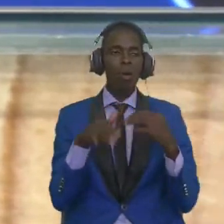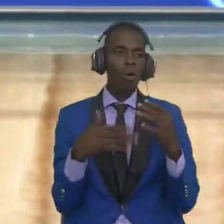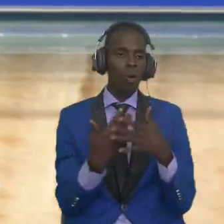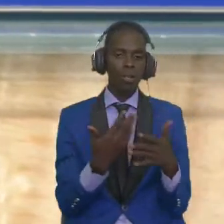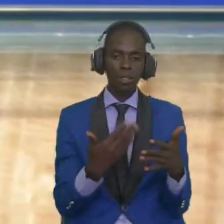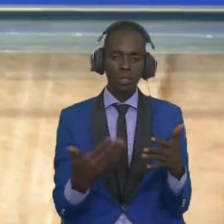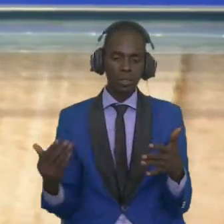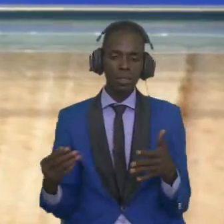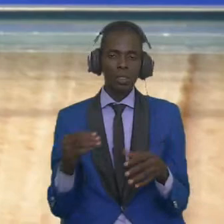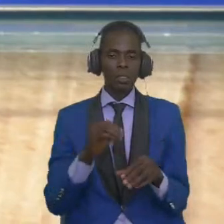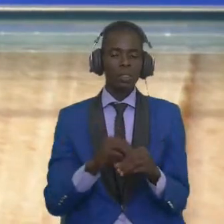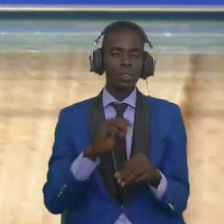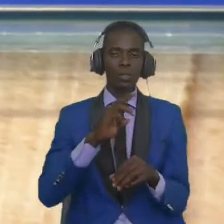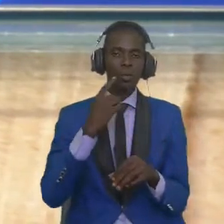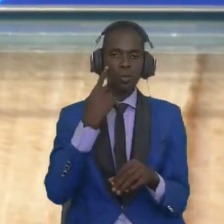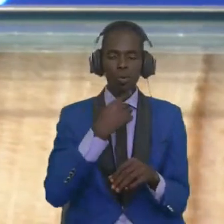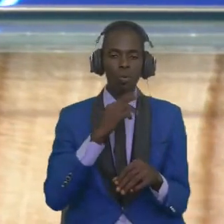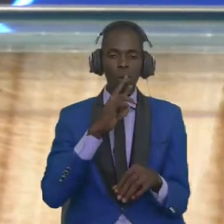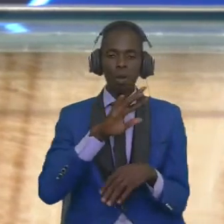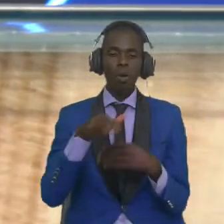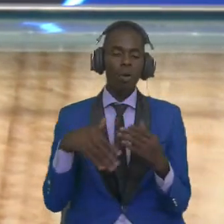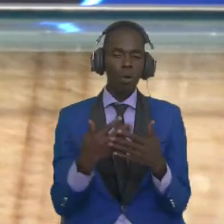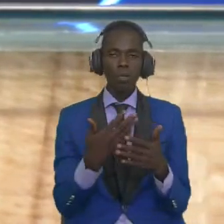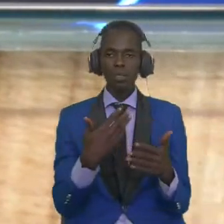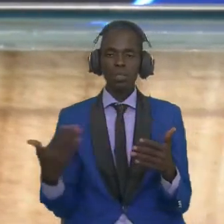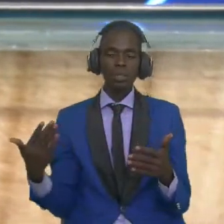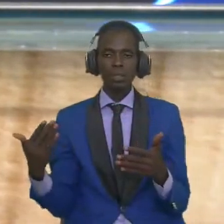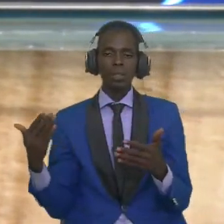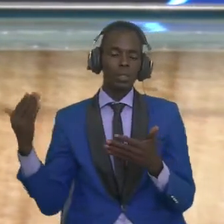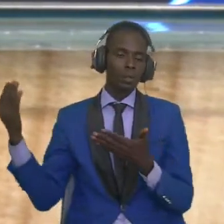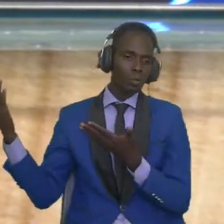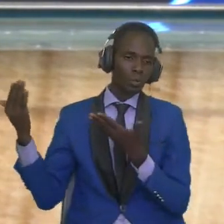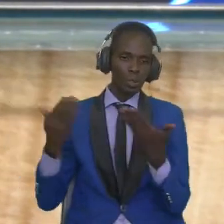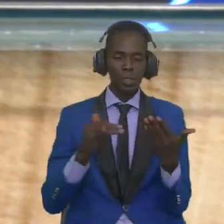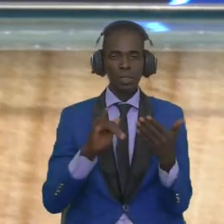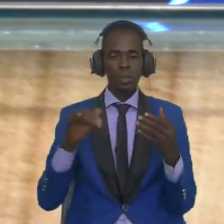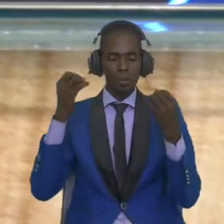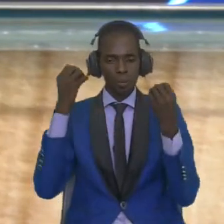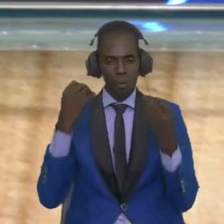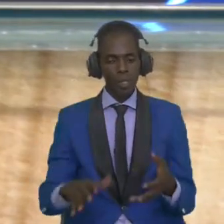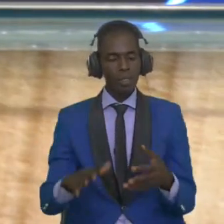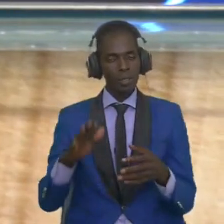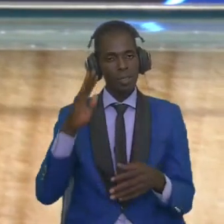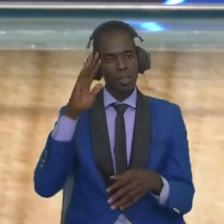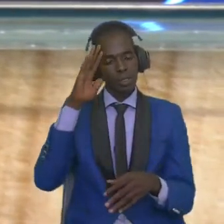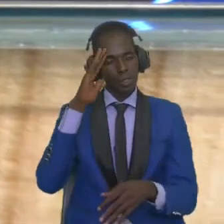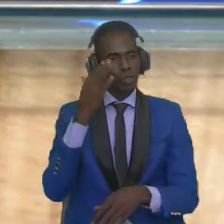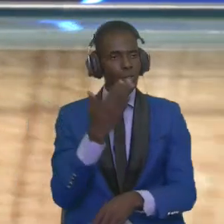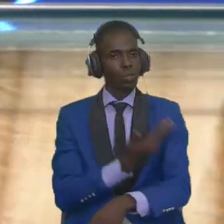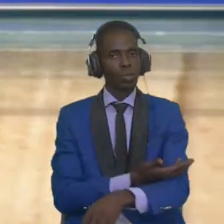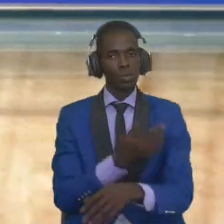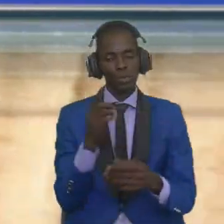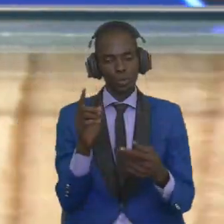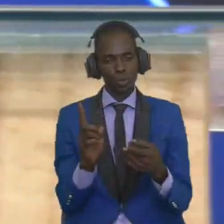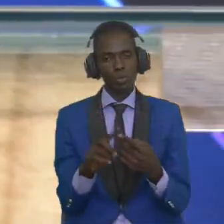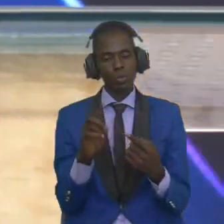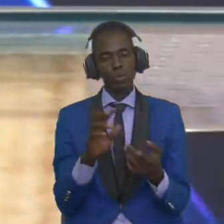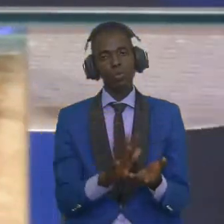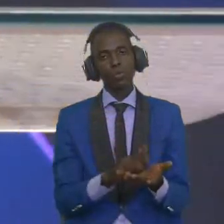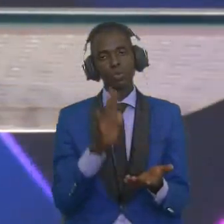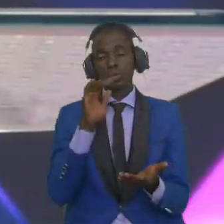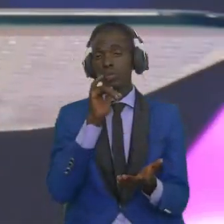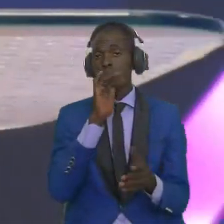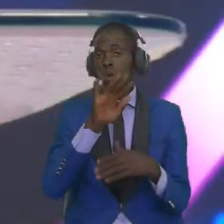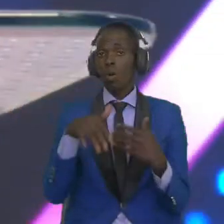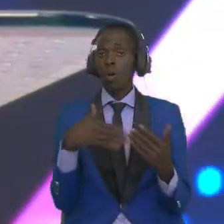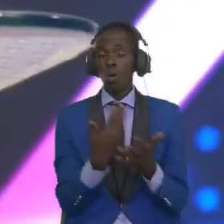by whom are all things, in bringing many sons to glory. Not only bringing Paul to